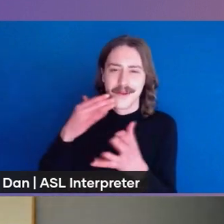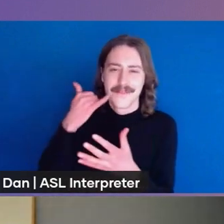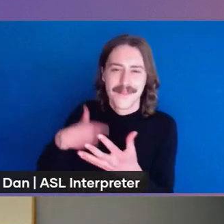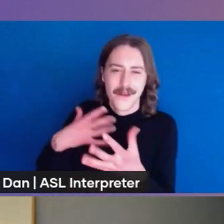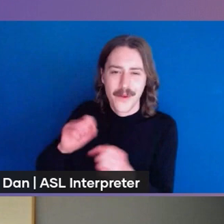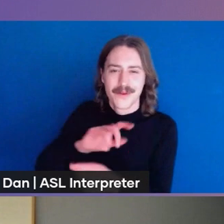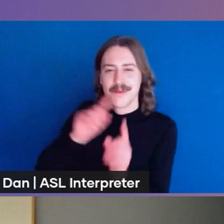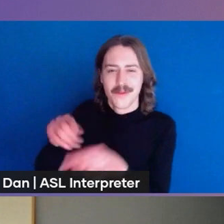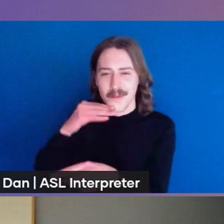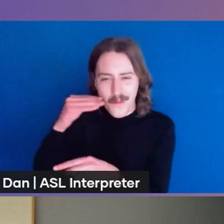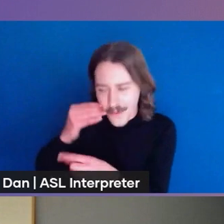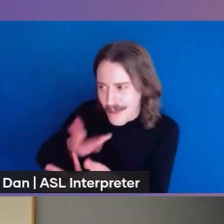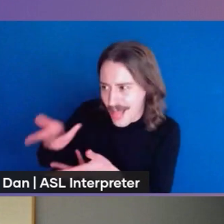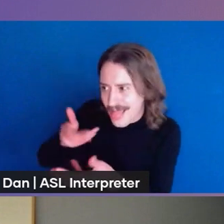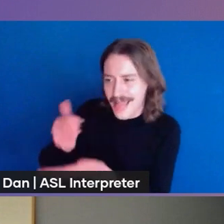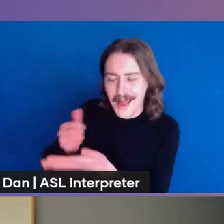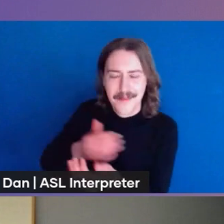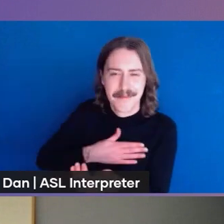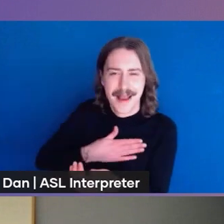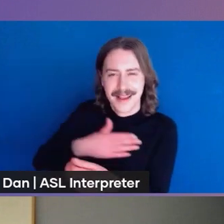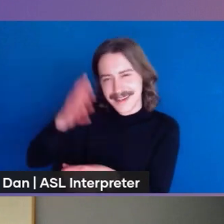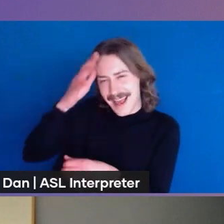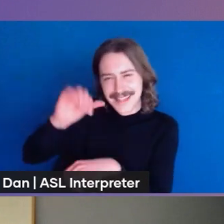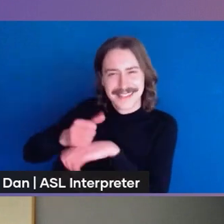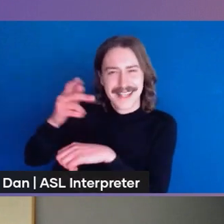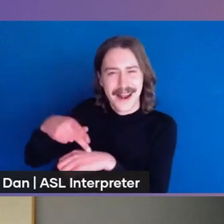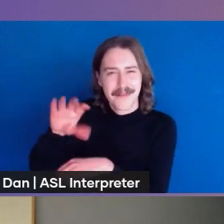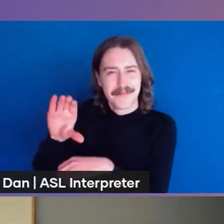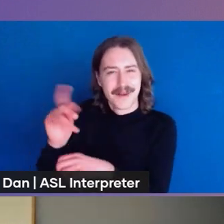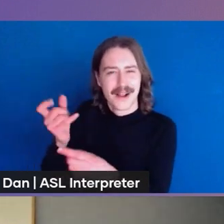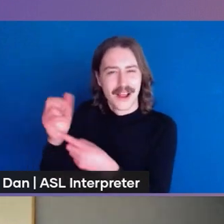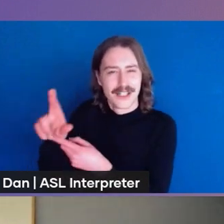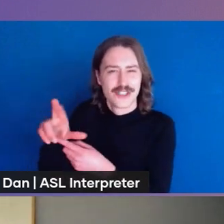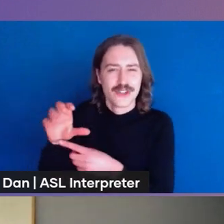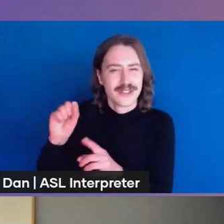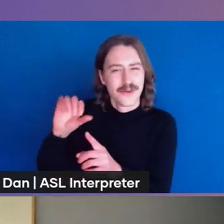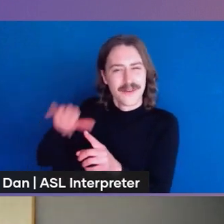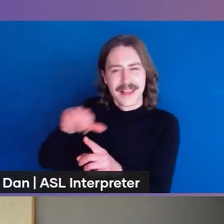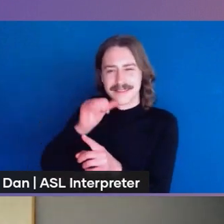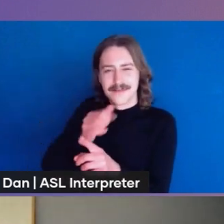in and port forward. So it didn't seem like the most efficient or simple solution.